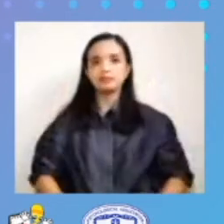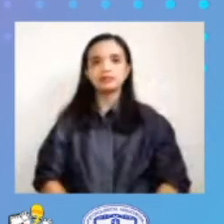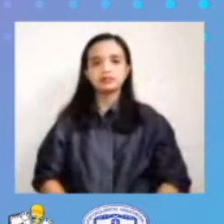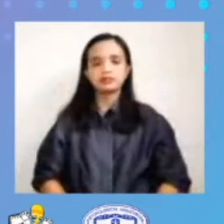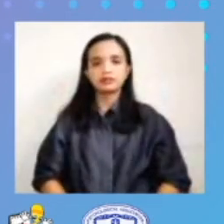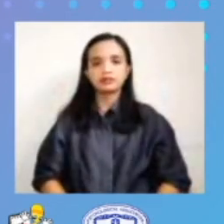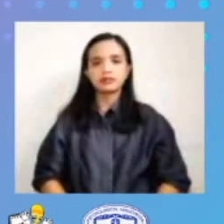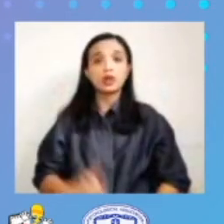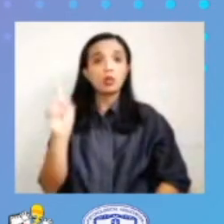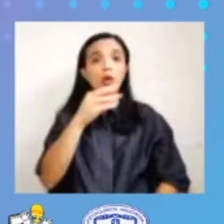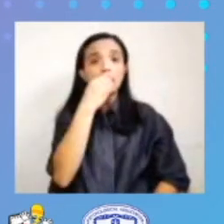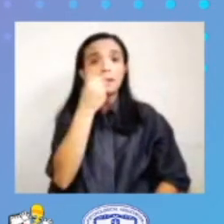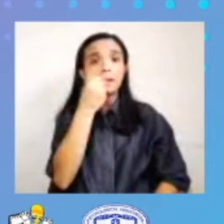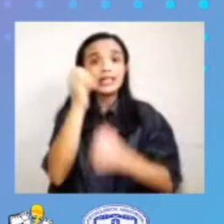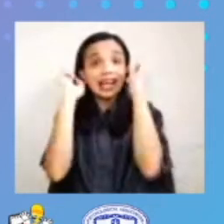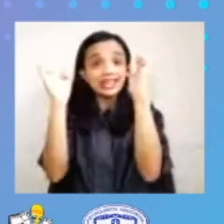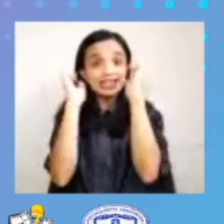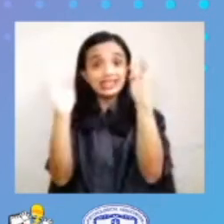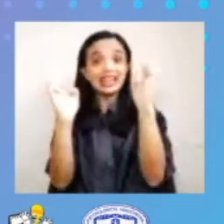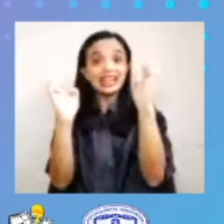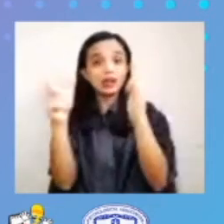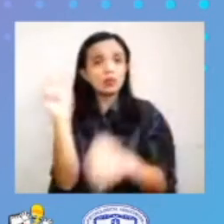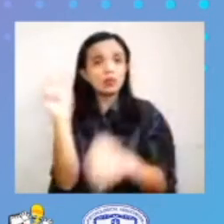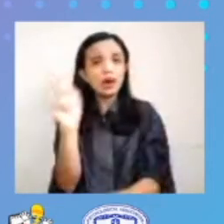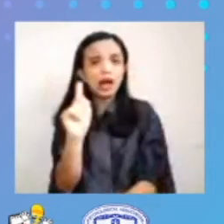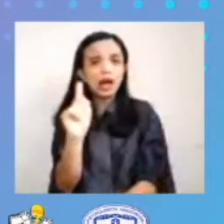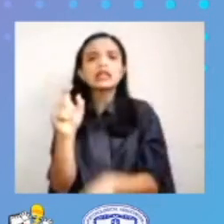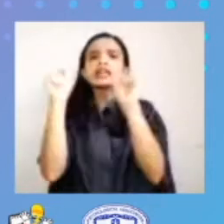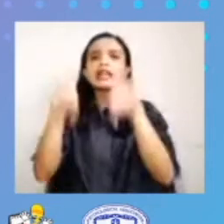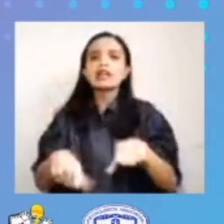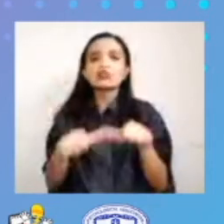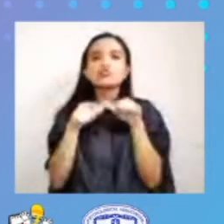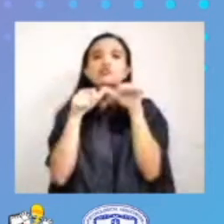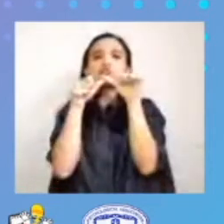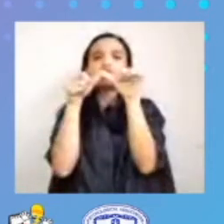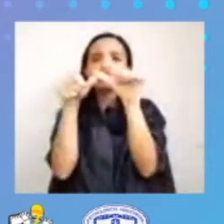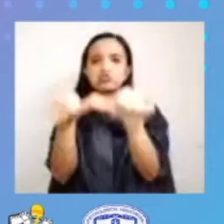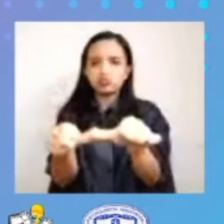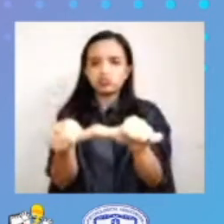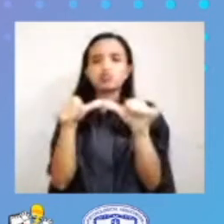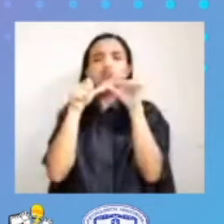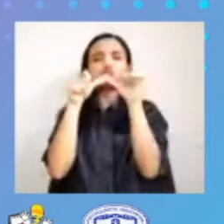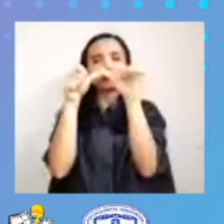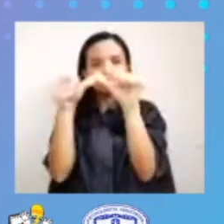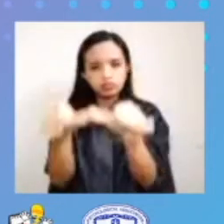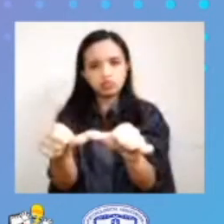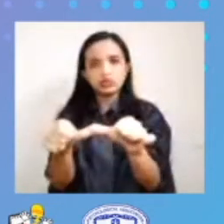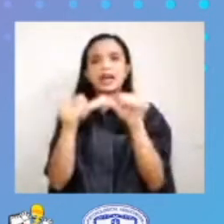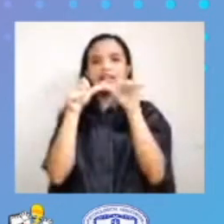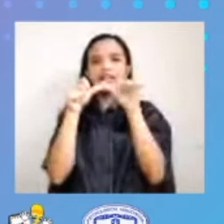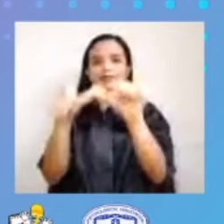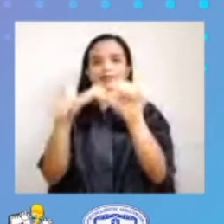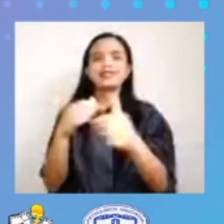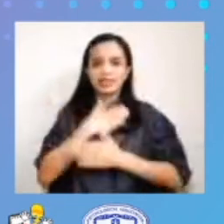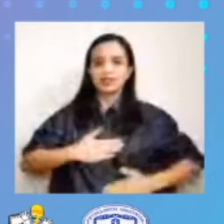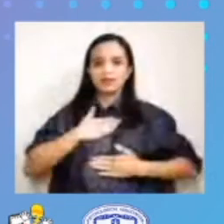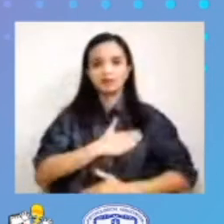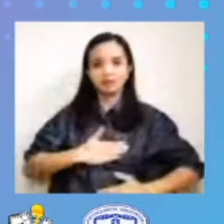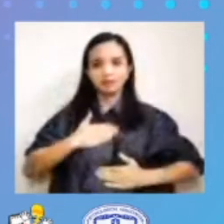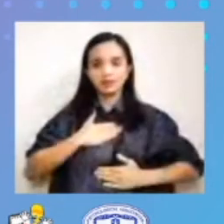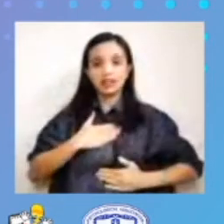Yeah. Right. If we could answer the question, what is the best exercise? Siguro, not